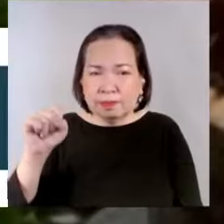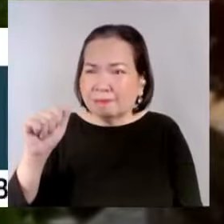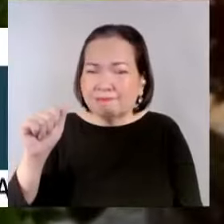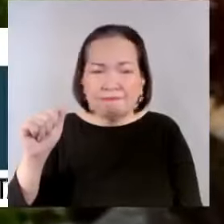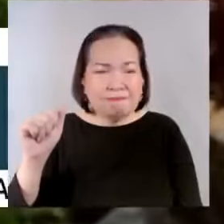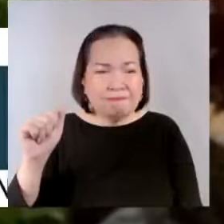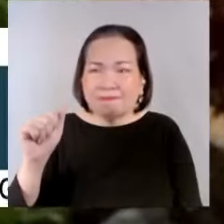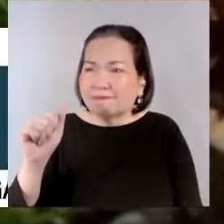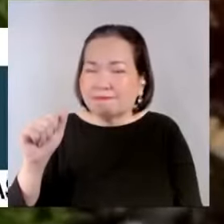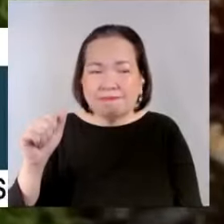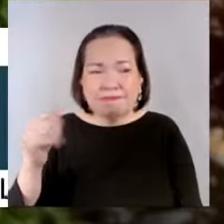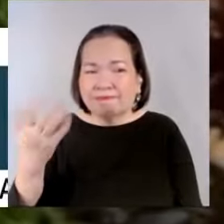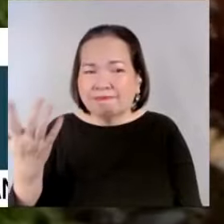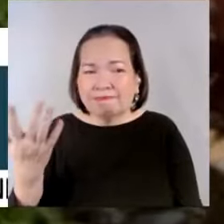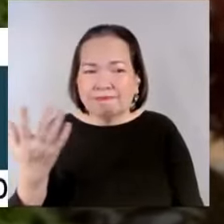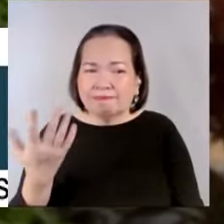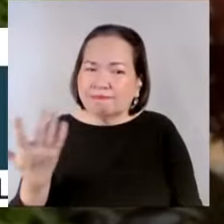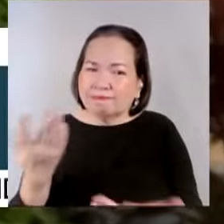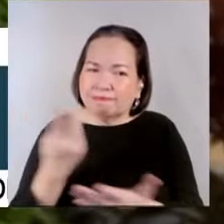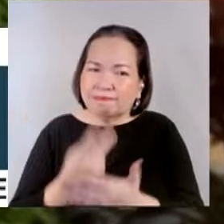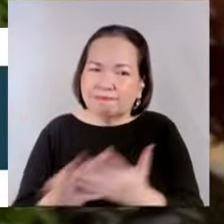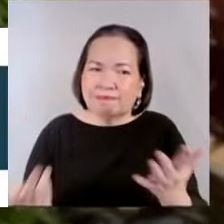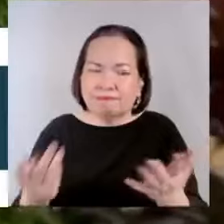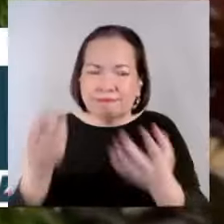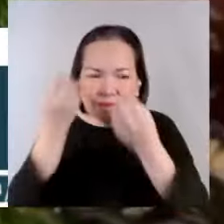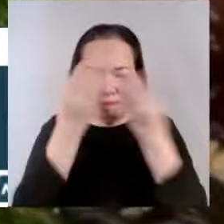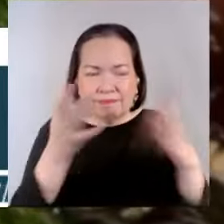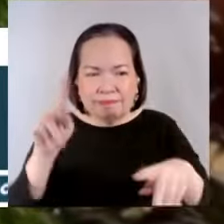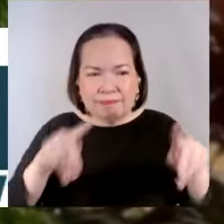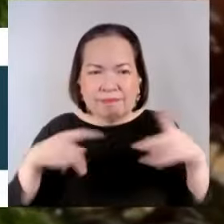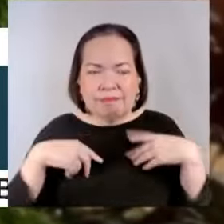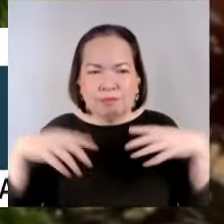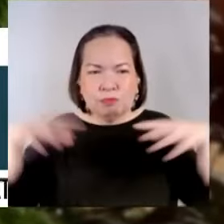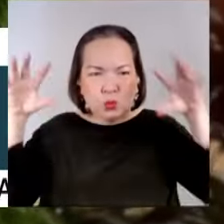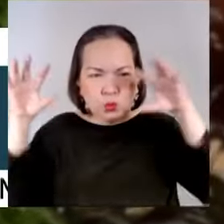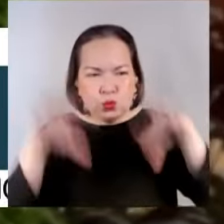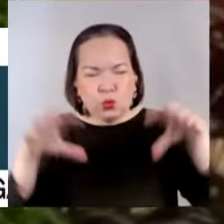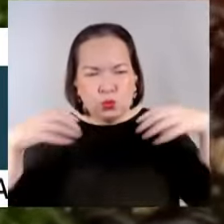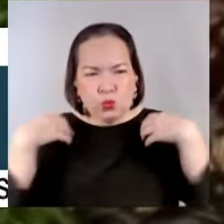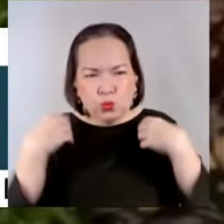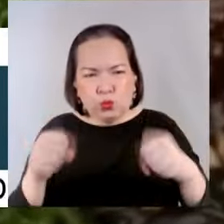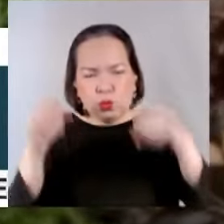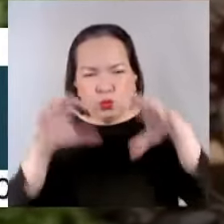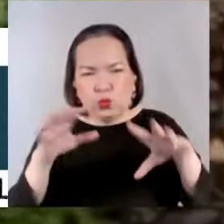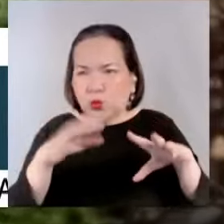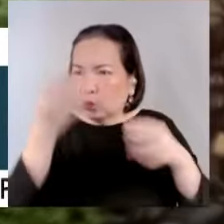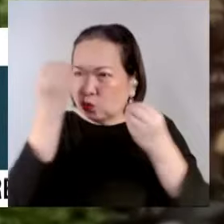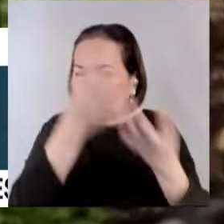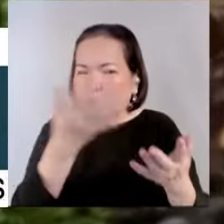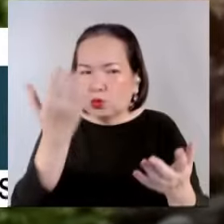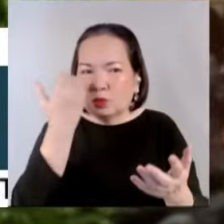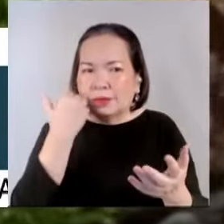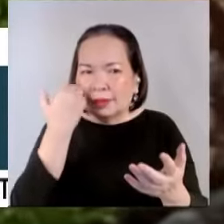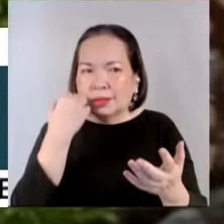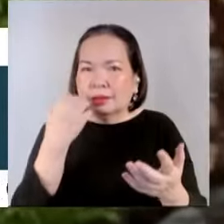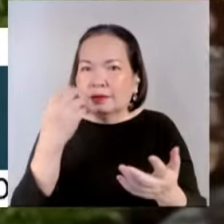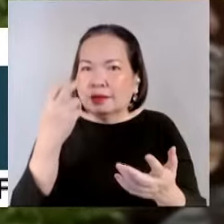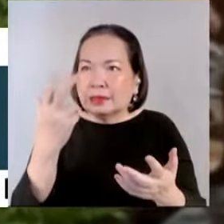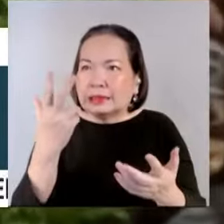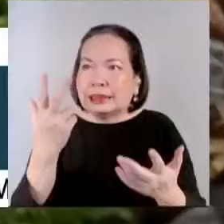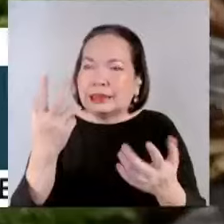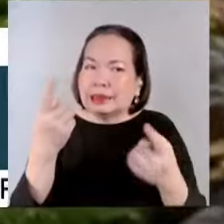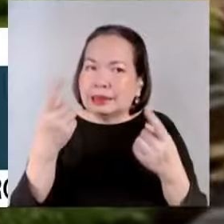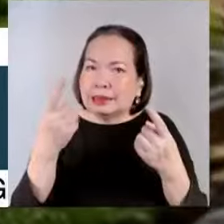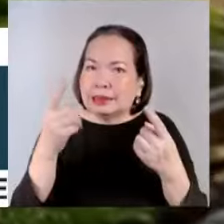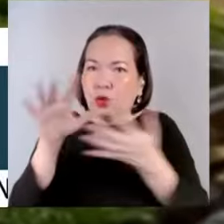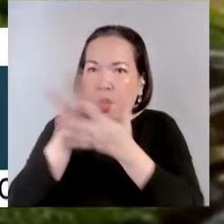warn people about the amount of rainfall that these three weather systems will bring to